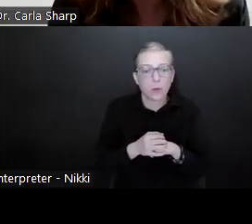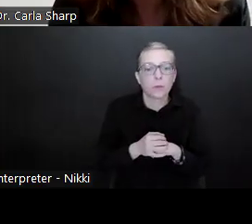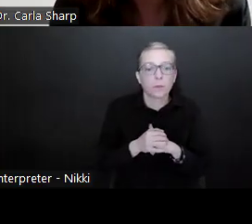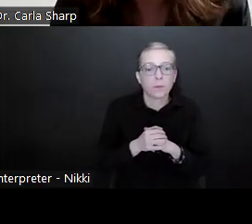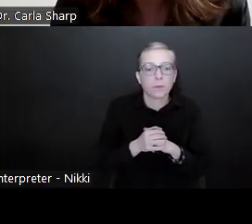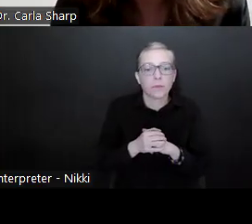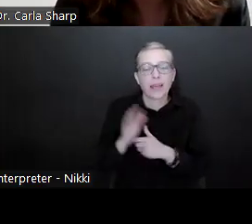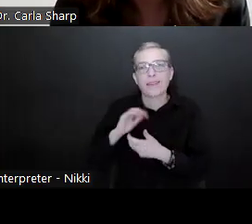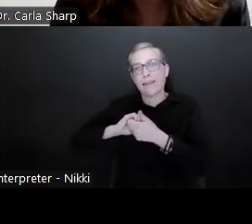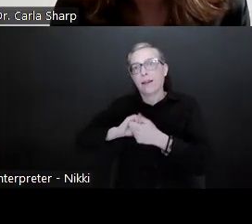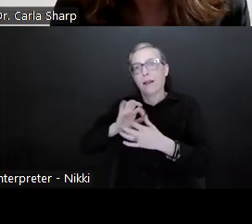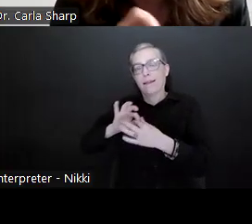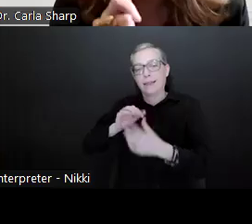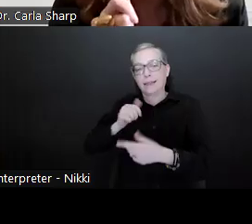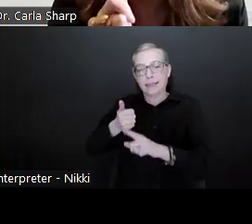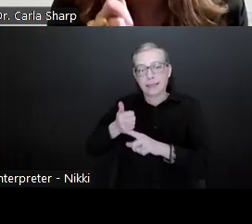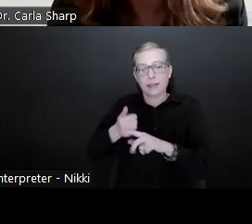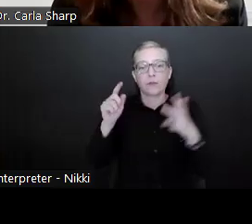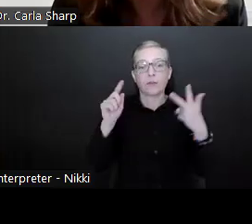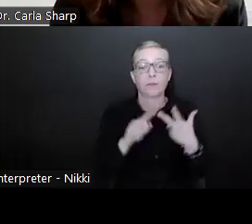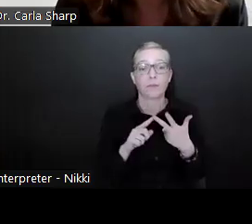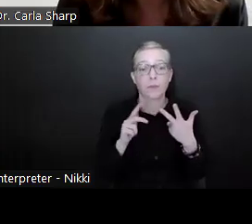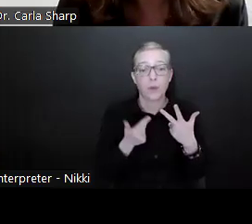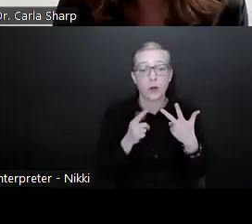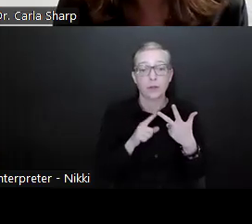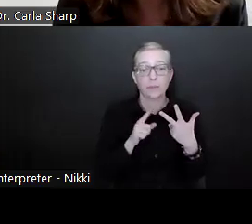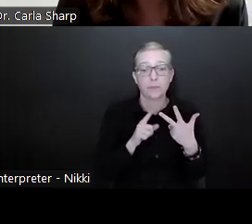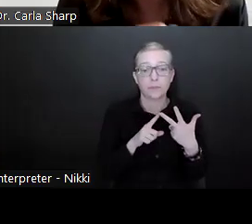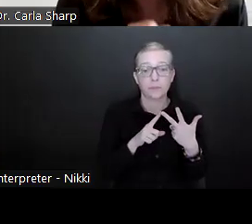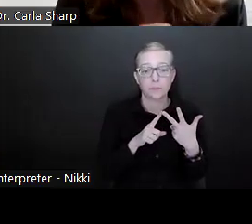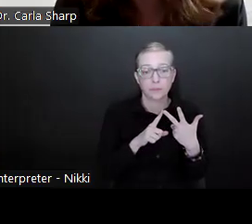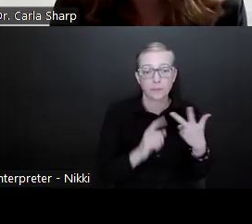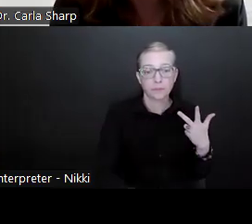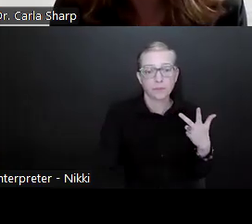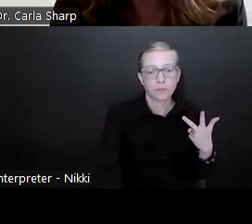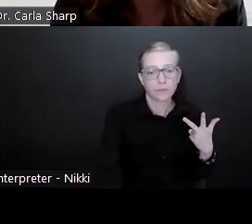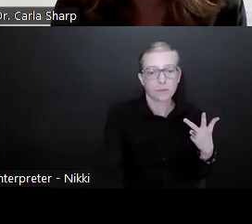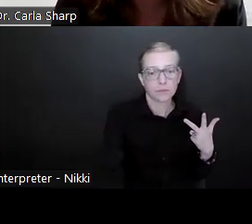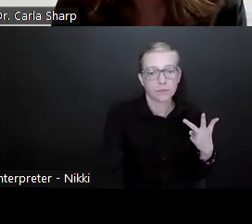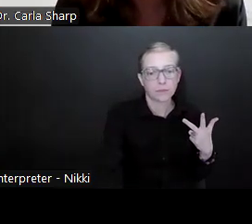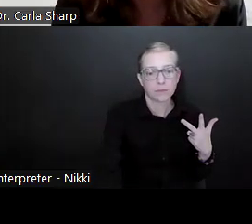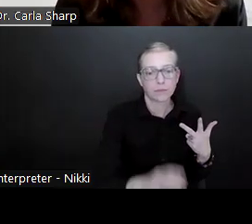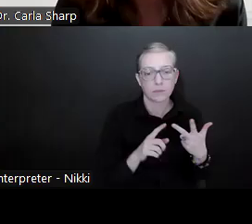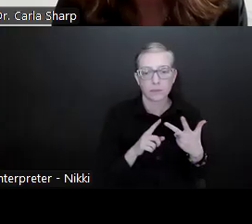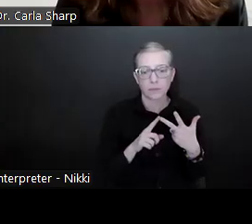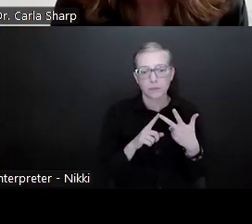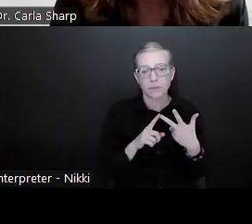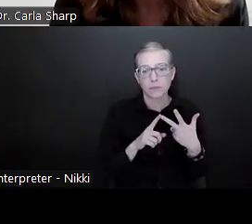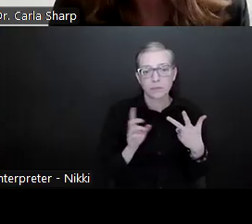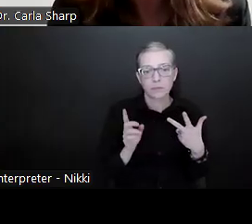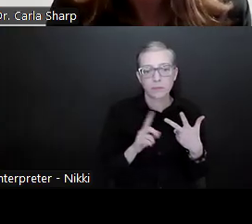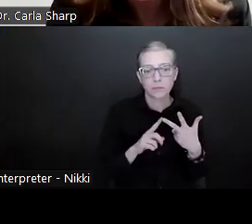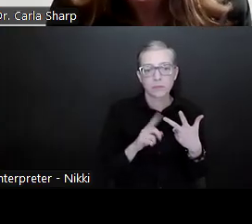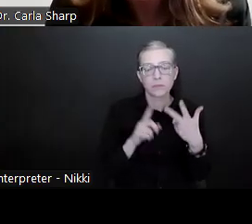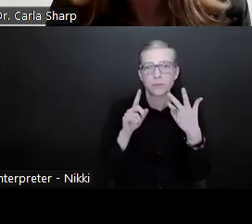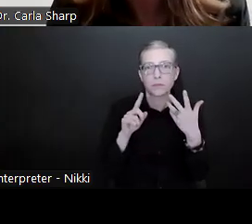ignore the effect of the individual therapy, we erroneously attribute its effectiveness or the lack thereof to the specific treatment. The